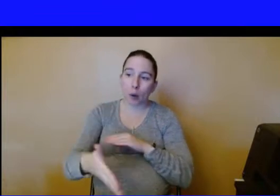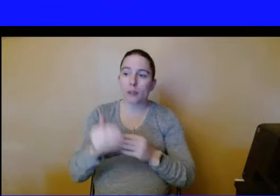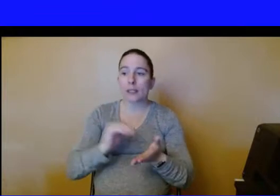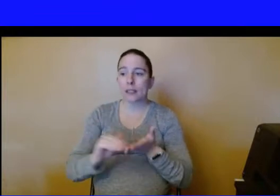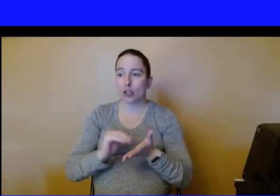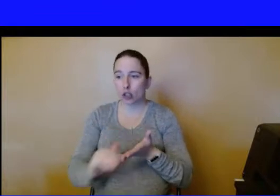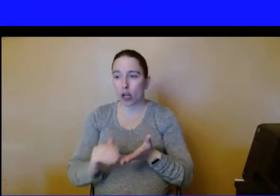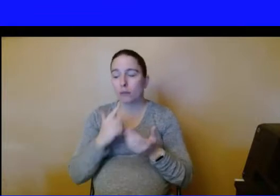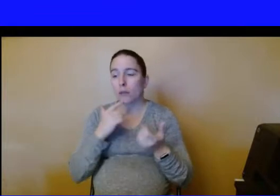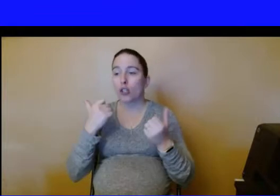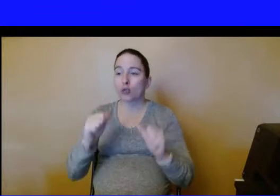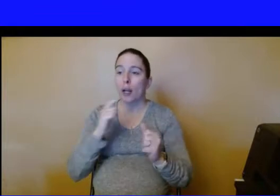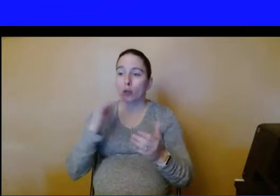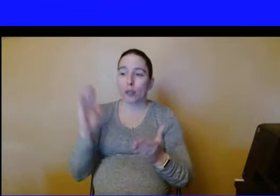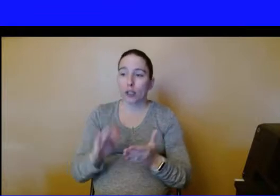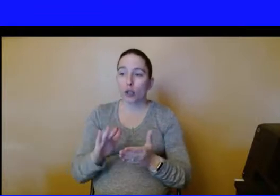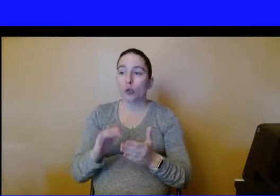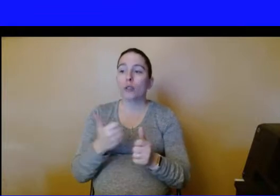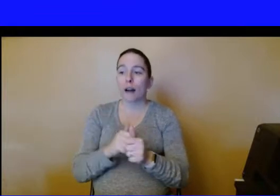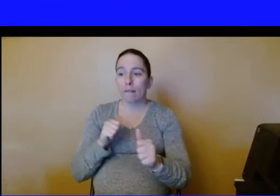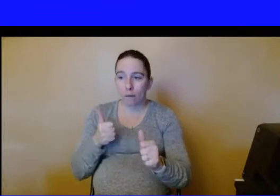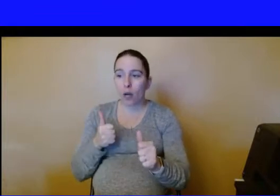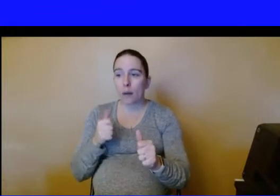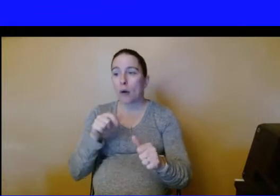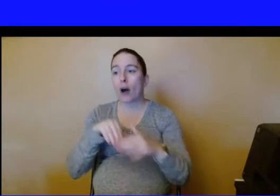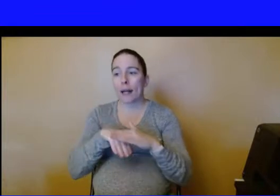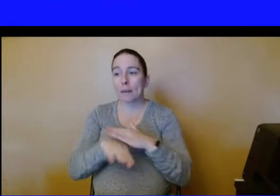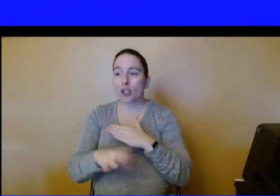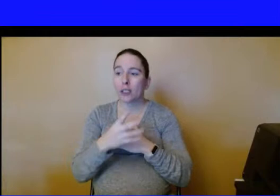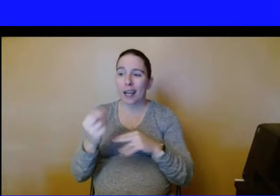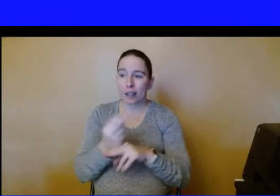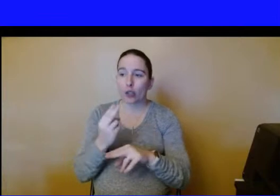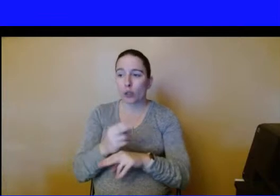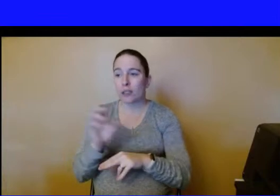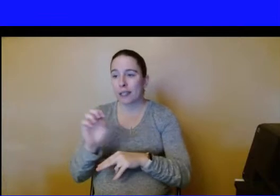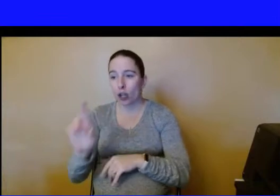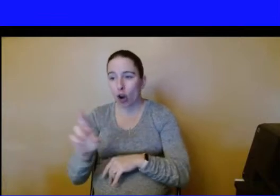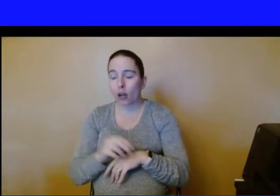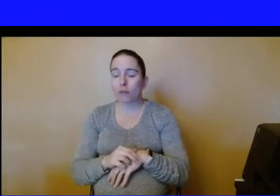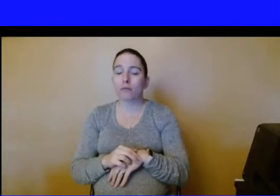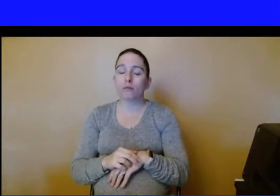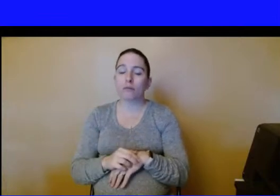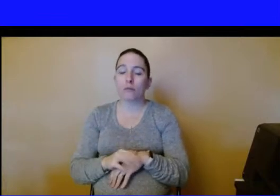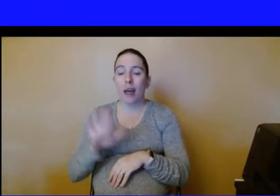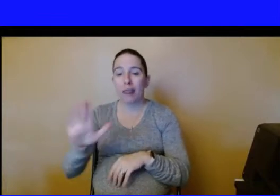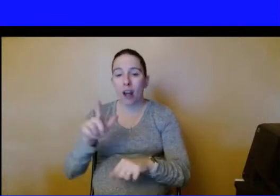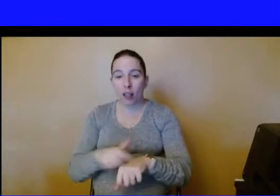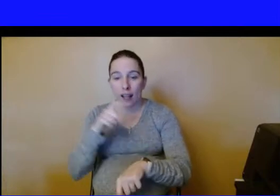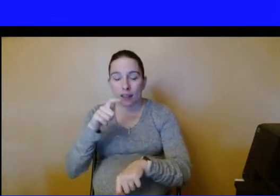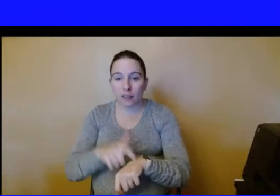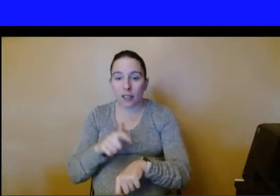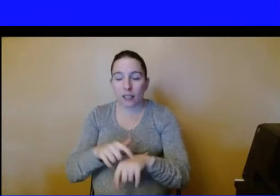So again, the resolution is that New York City Health and Hospitals Corporation,